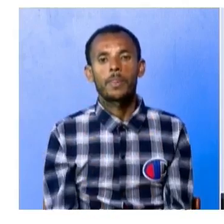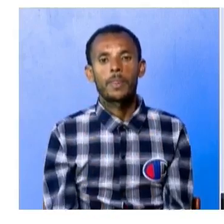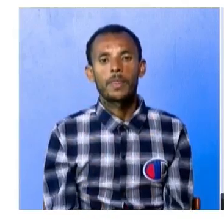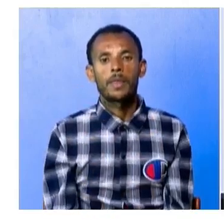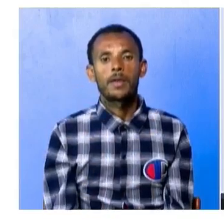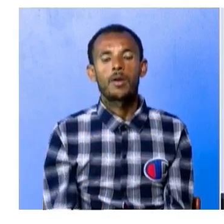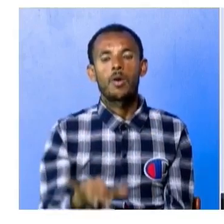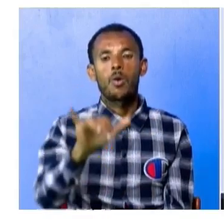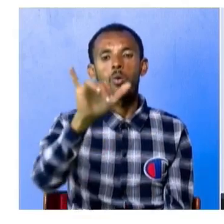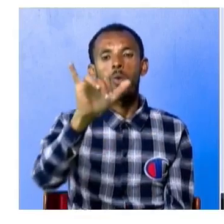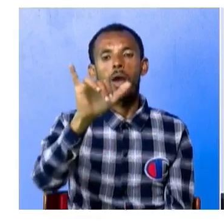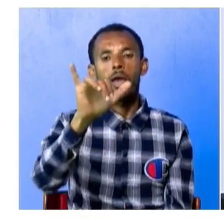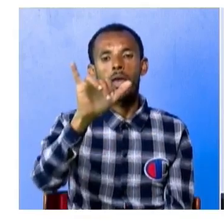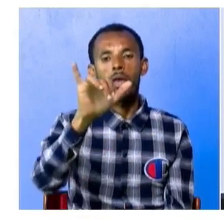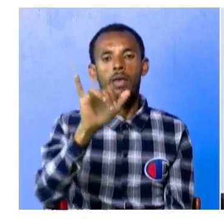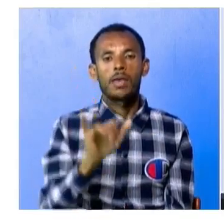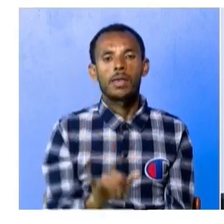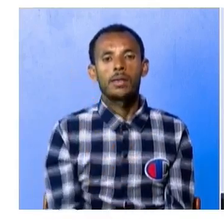y